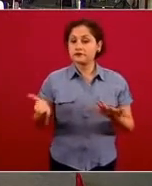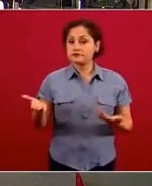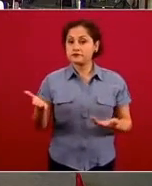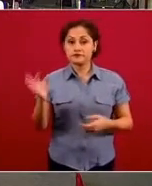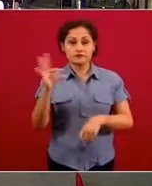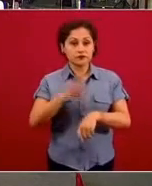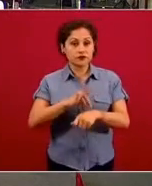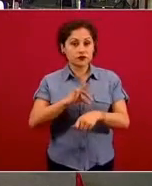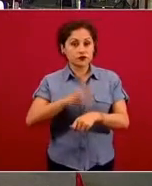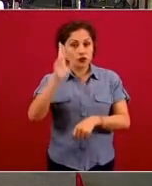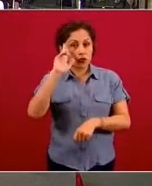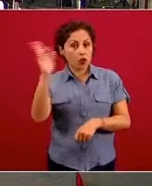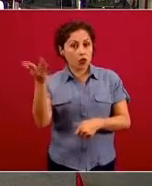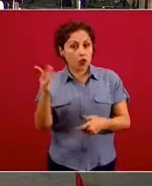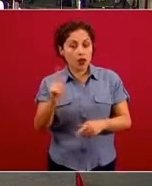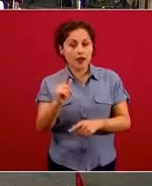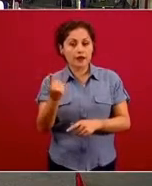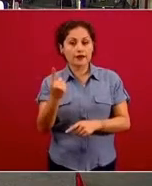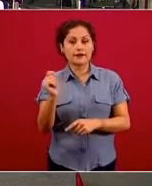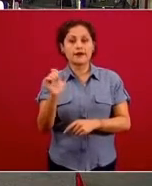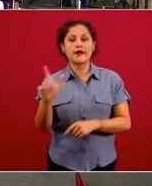You, and then Natalia.